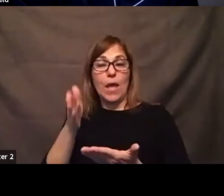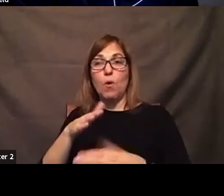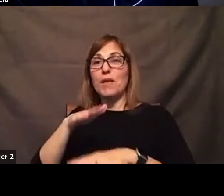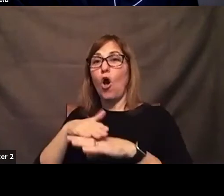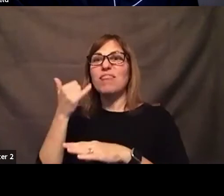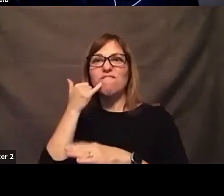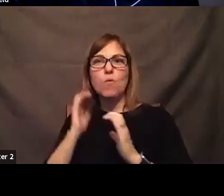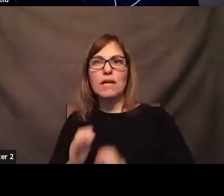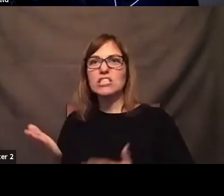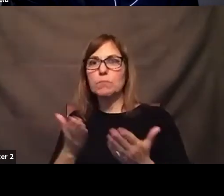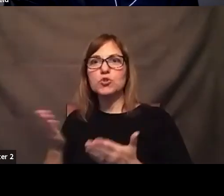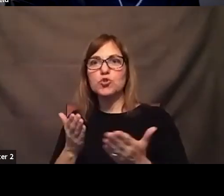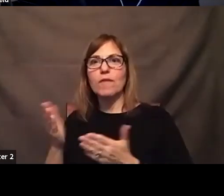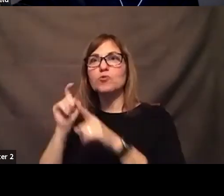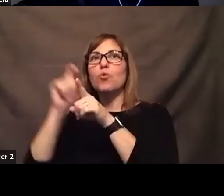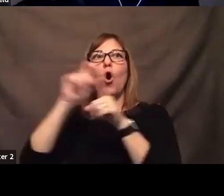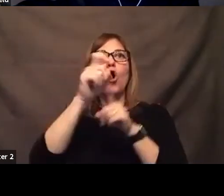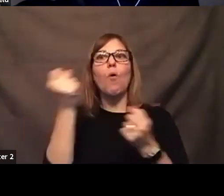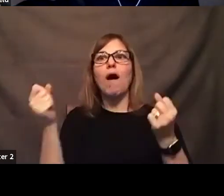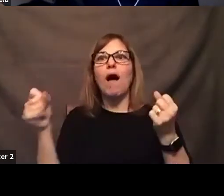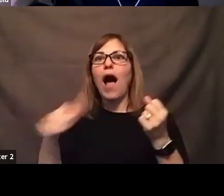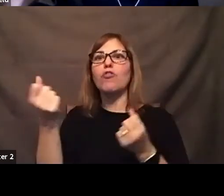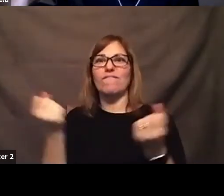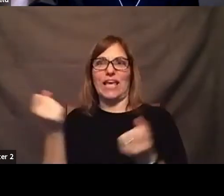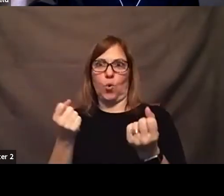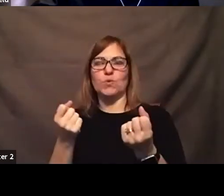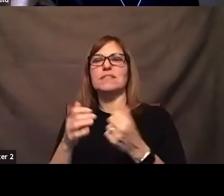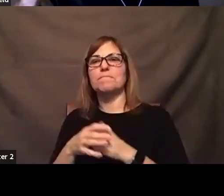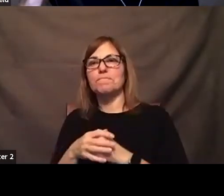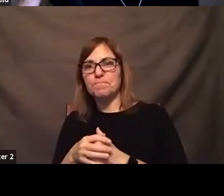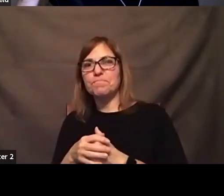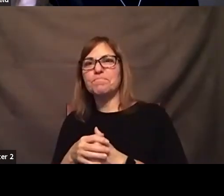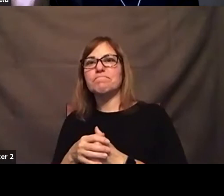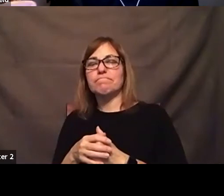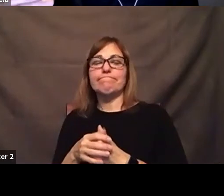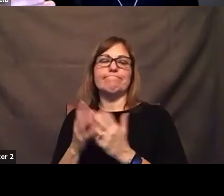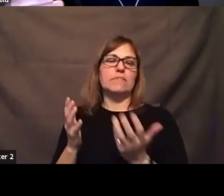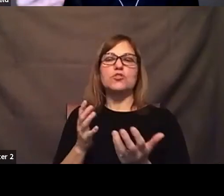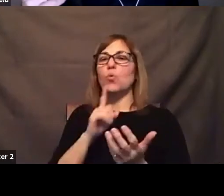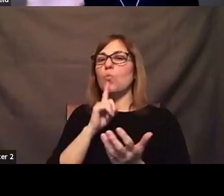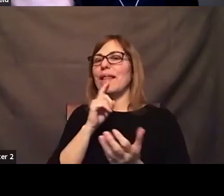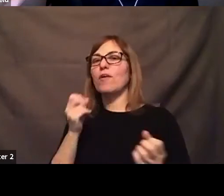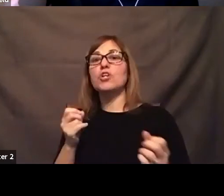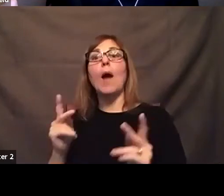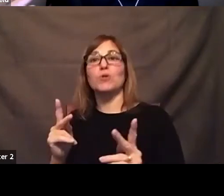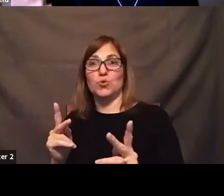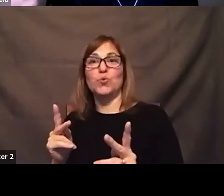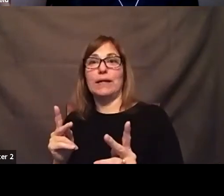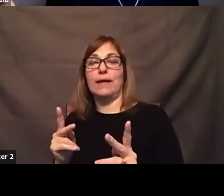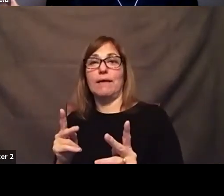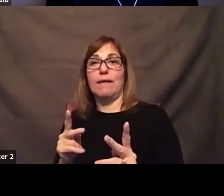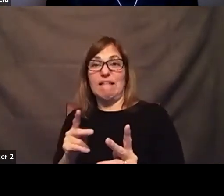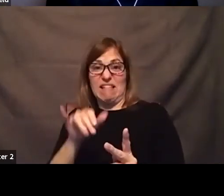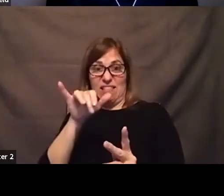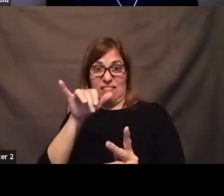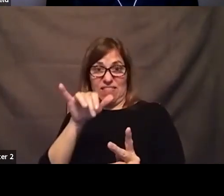other vehicles when they're not needed in their vehicles. So there's this opportunity, when you free up the person in the